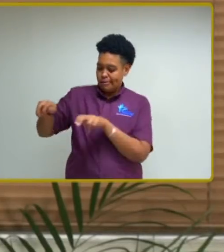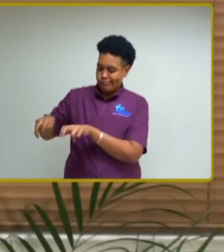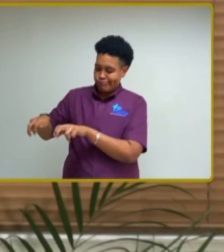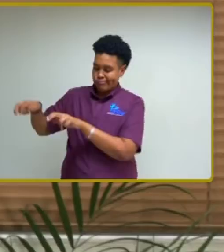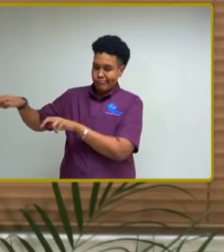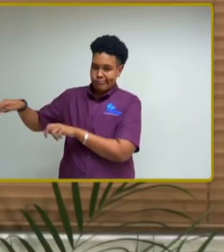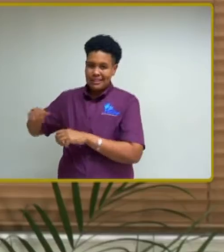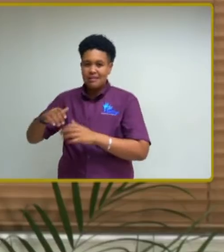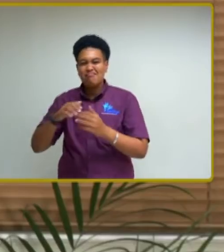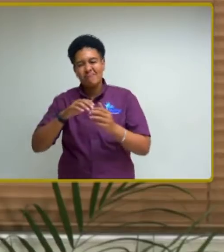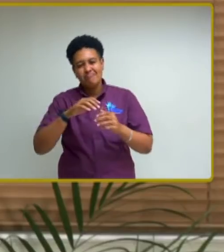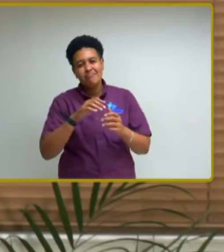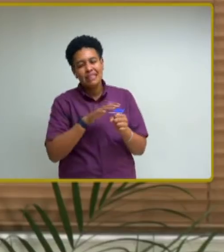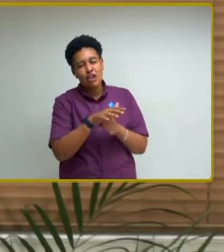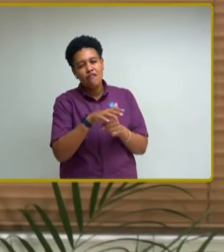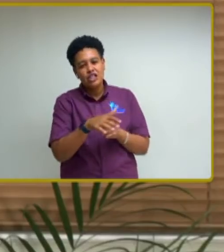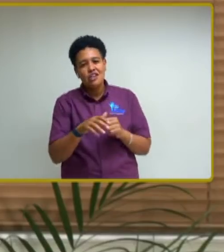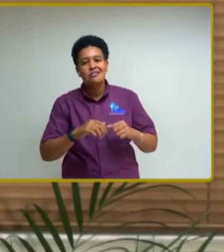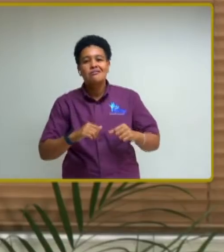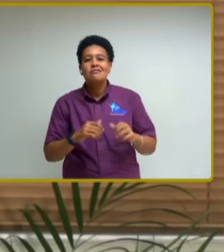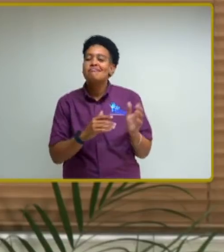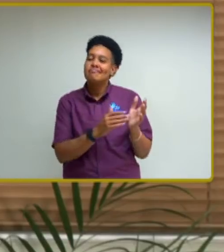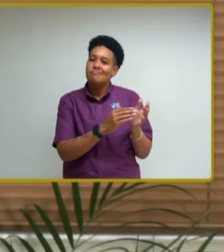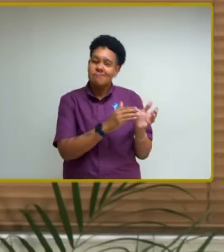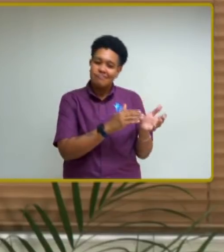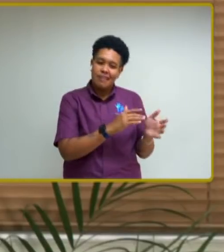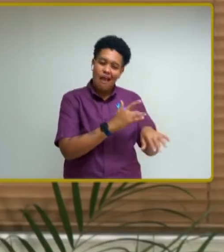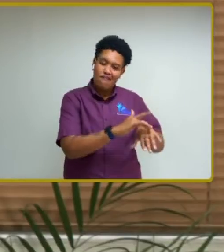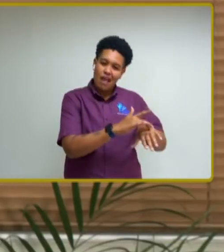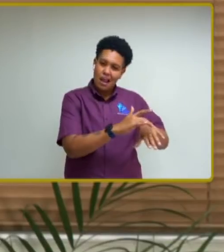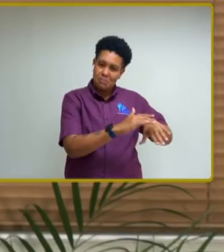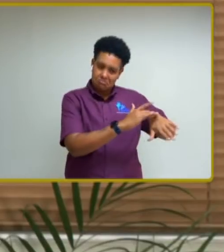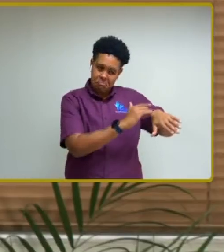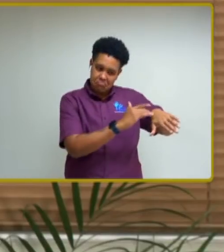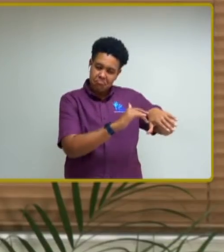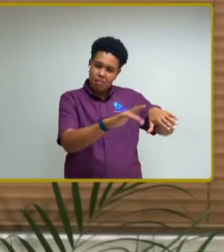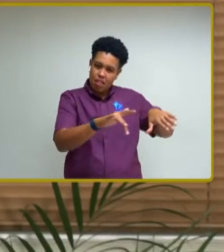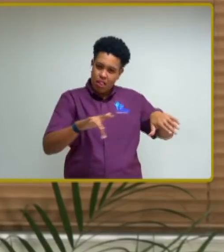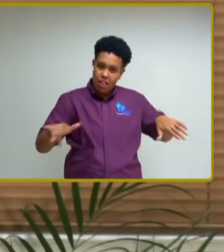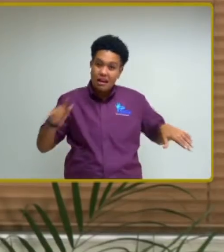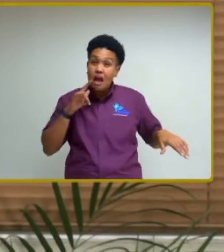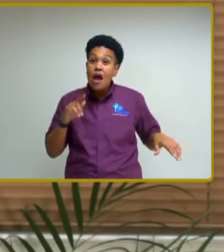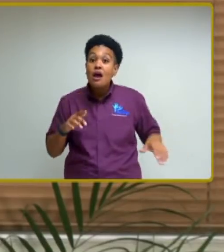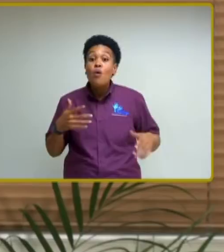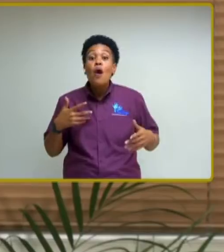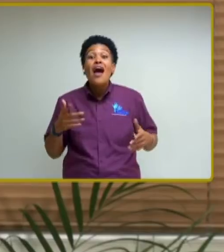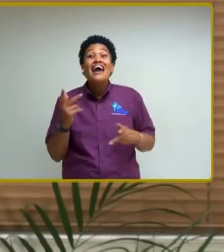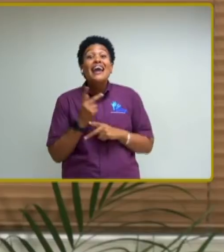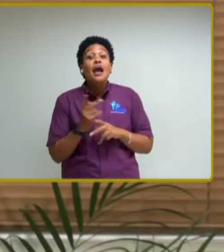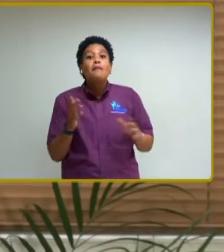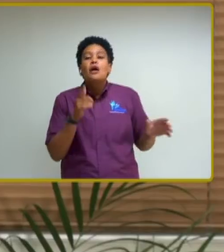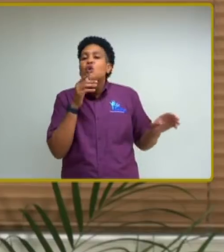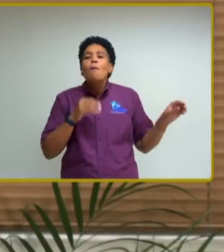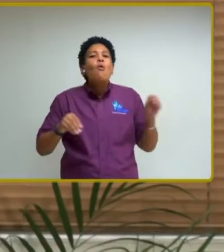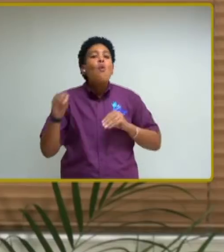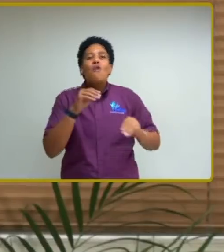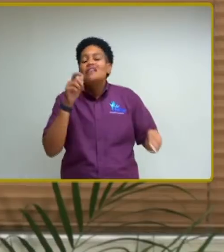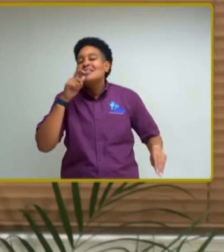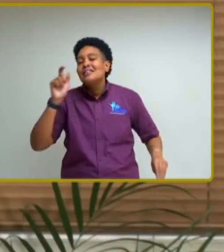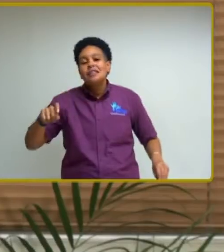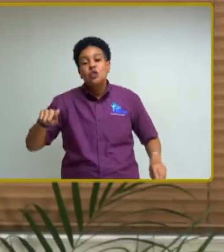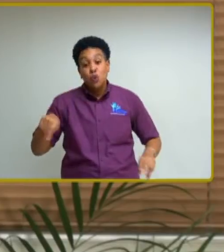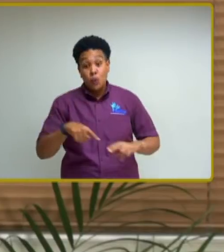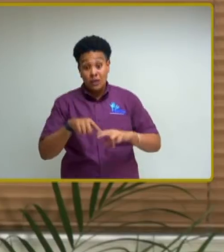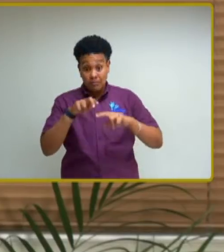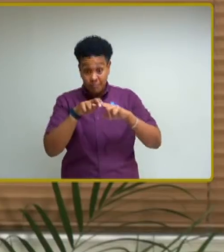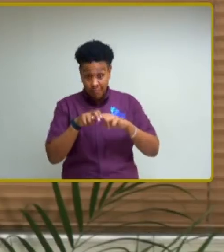We have taken care in the planning to avoid those persons moving around too much. So once they settle